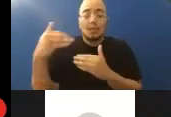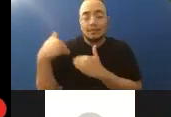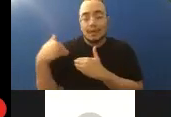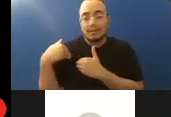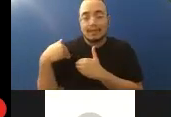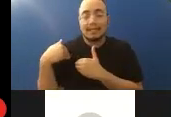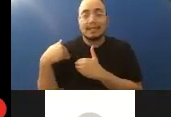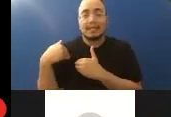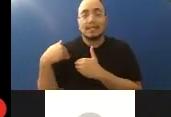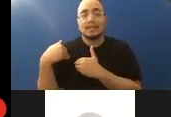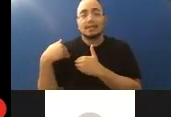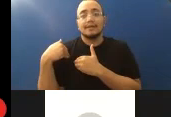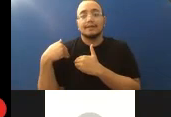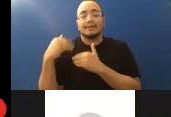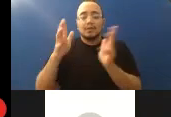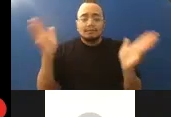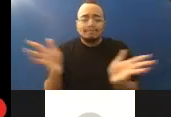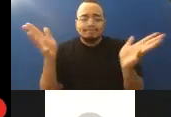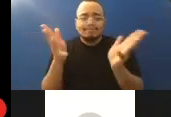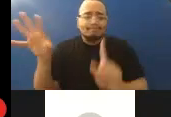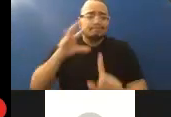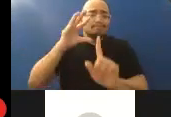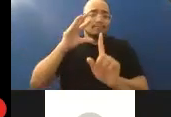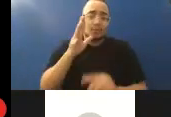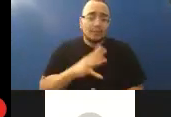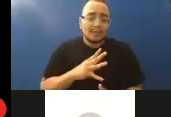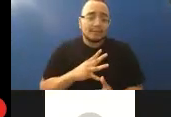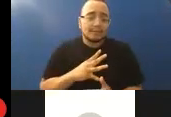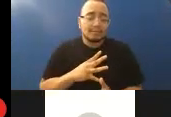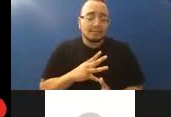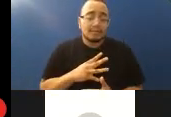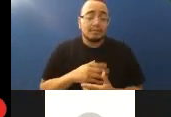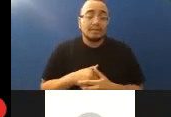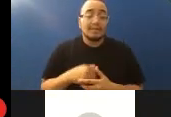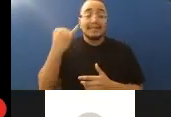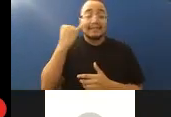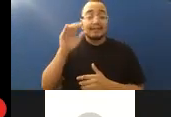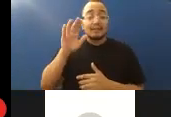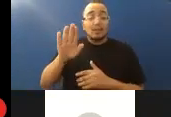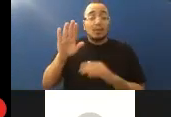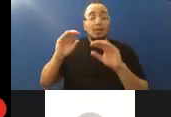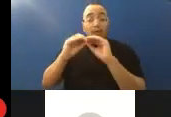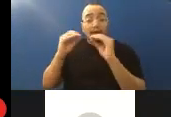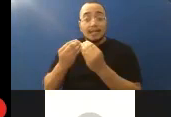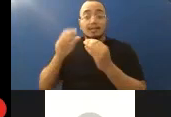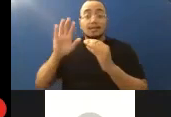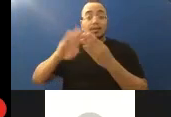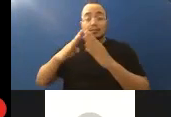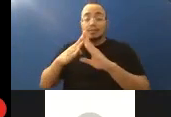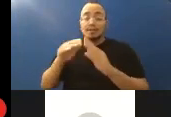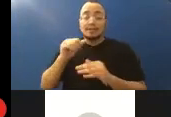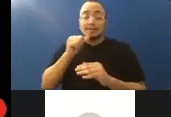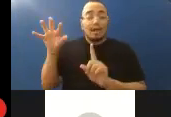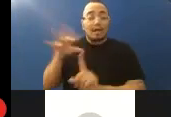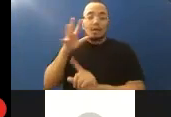to uplift women, because if your space doesn't, most spaces won't. So